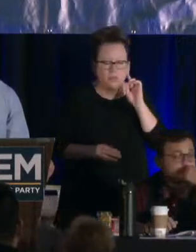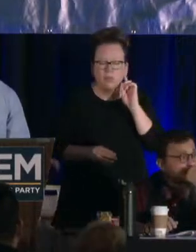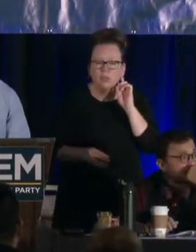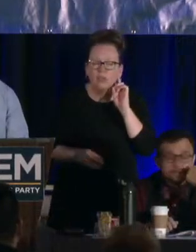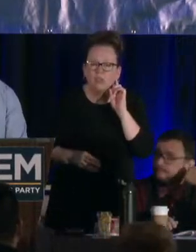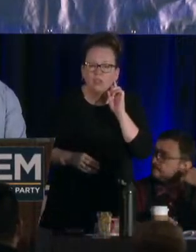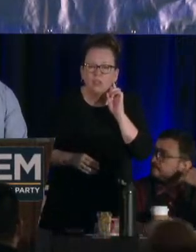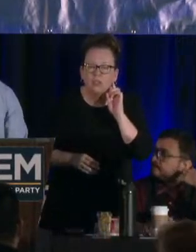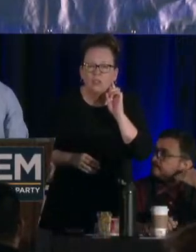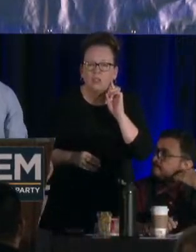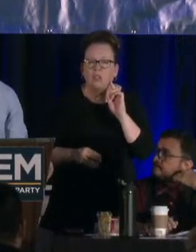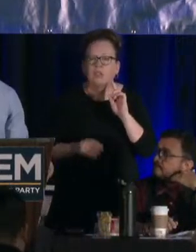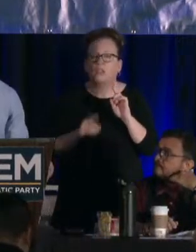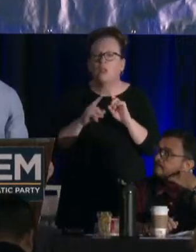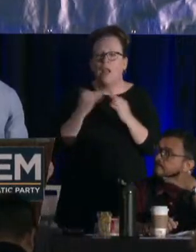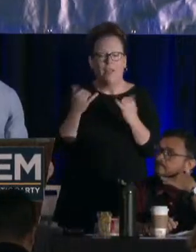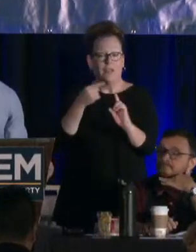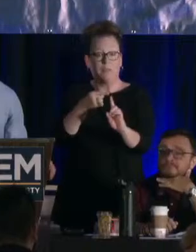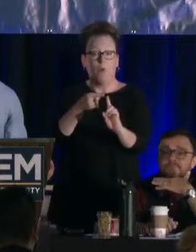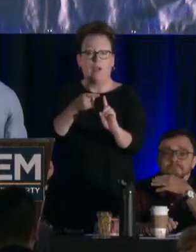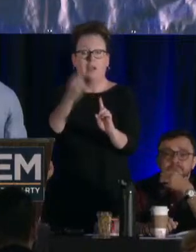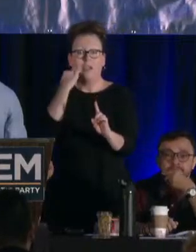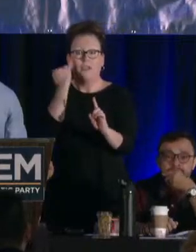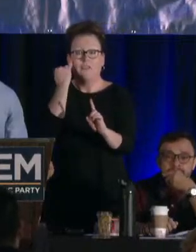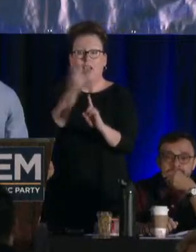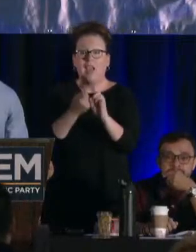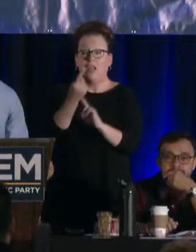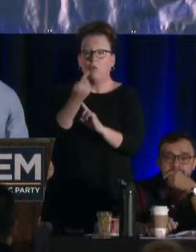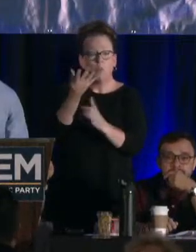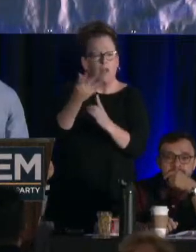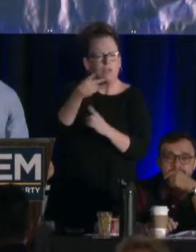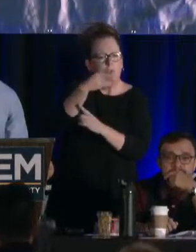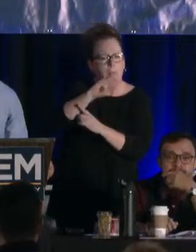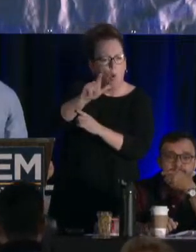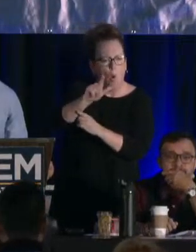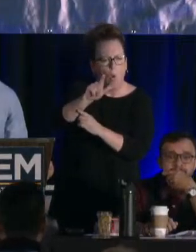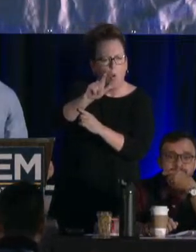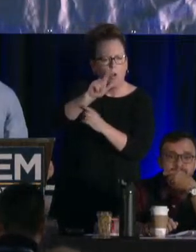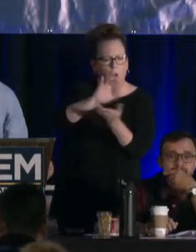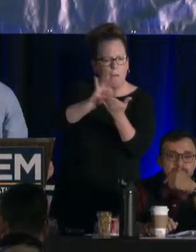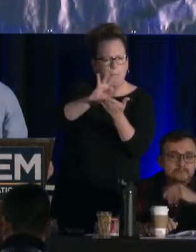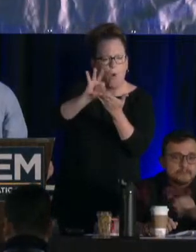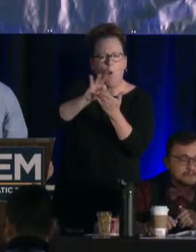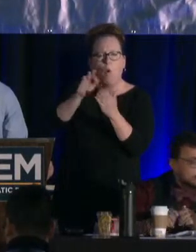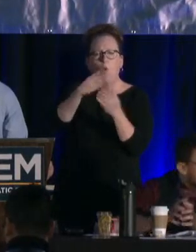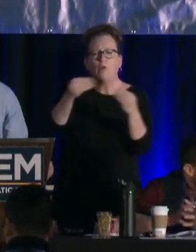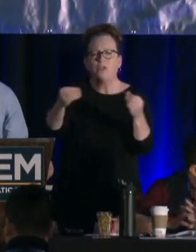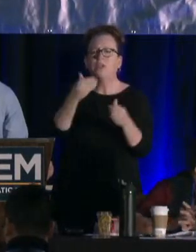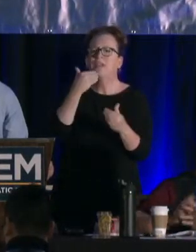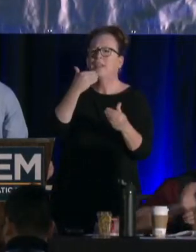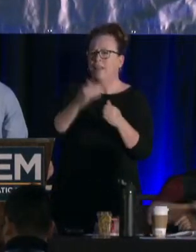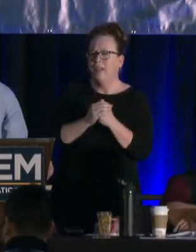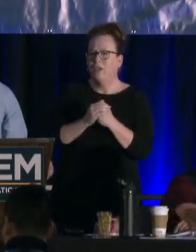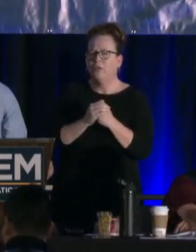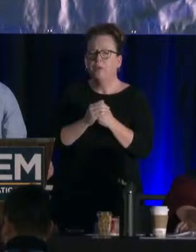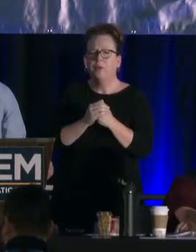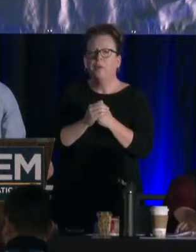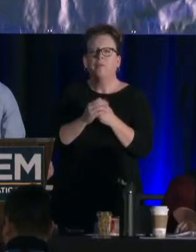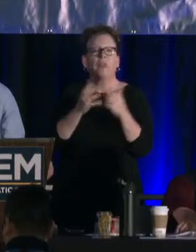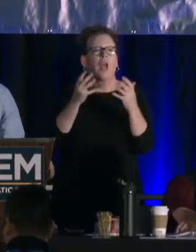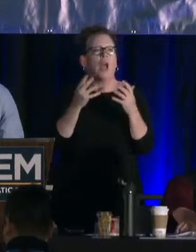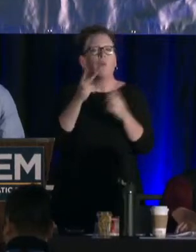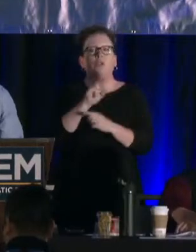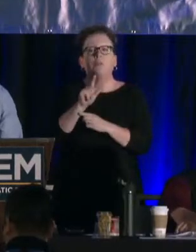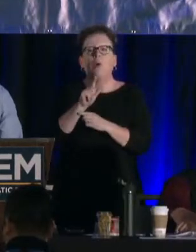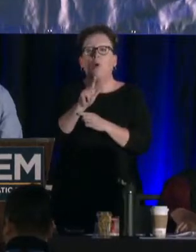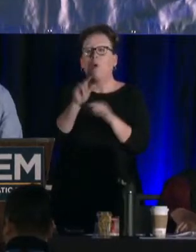law. I appreciate that. At this point, if anyone wants to pull a resolution from the consent calendar. Thank you, Mr. Co-Chair. I would like to pull